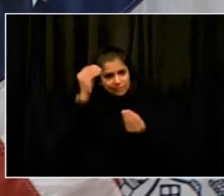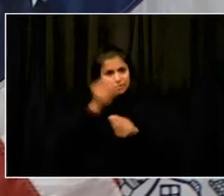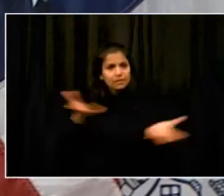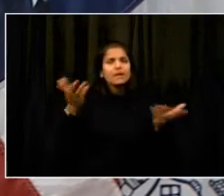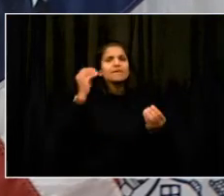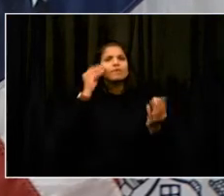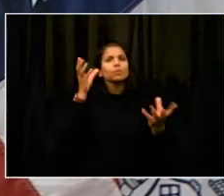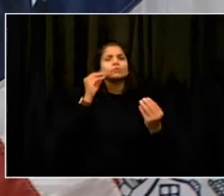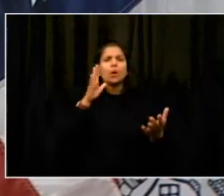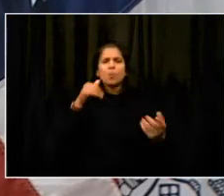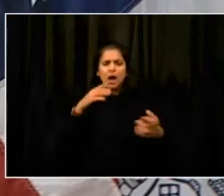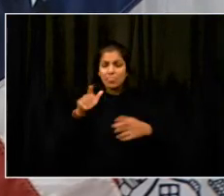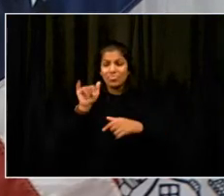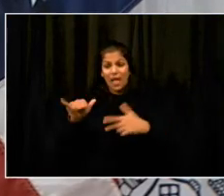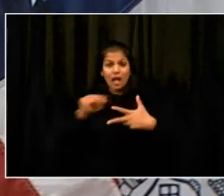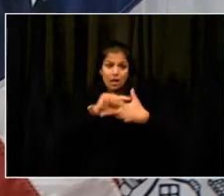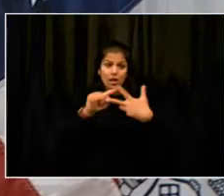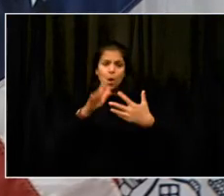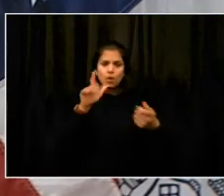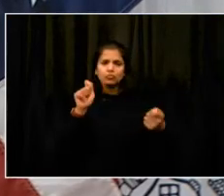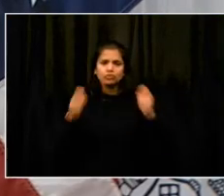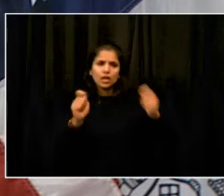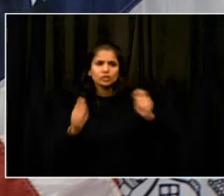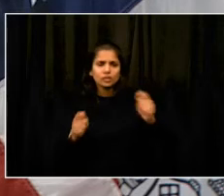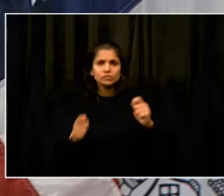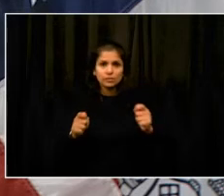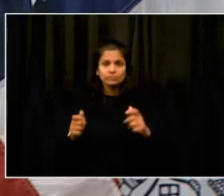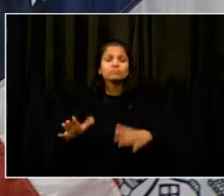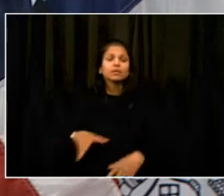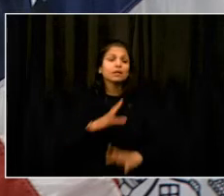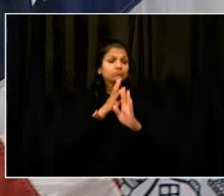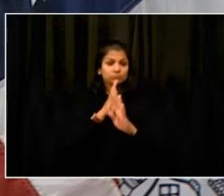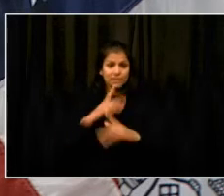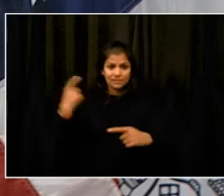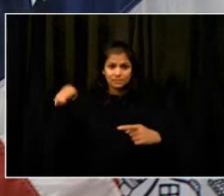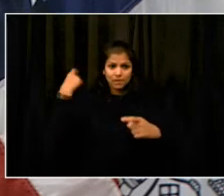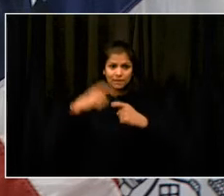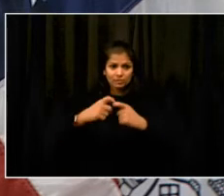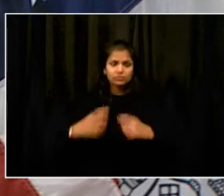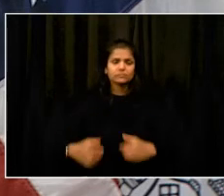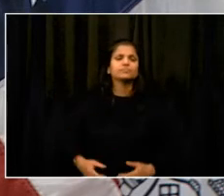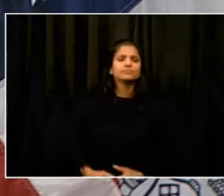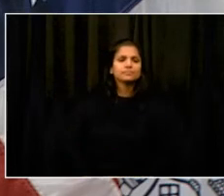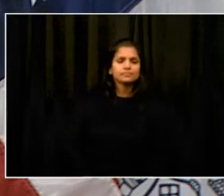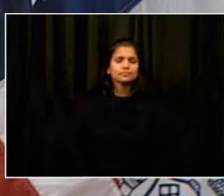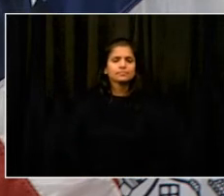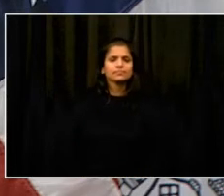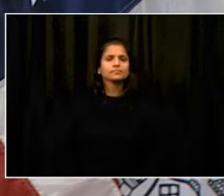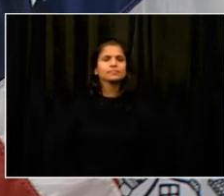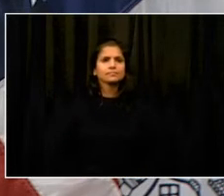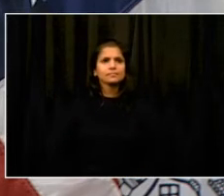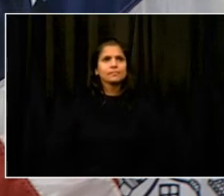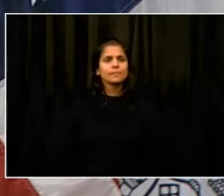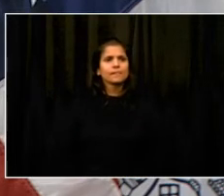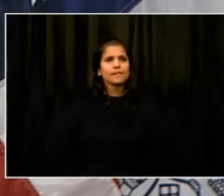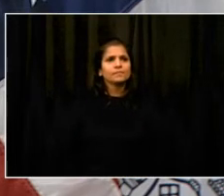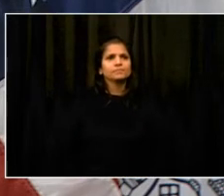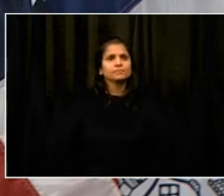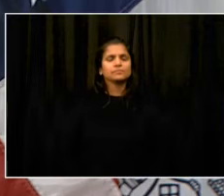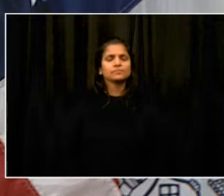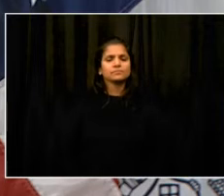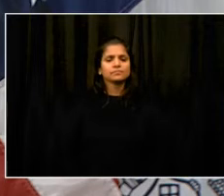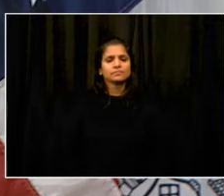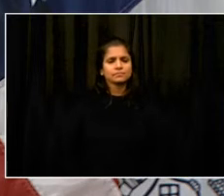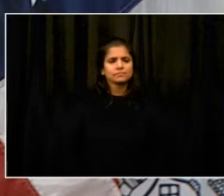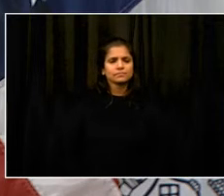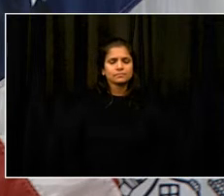Spanish. And this goes back again to how we're going to support working people. El plan para